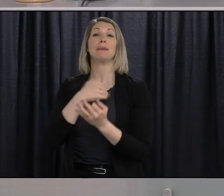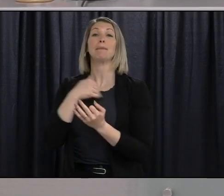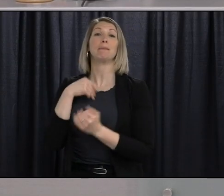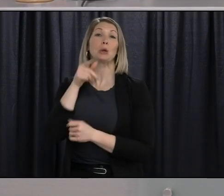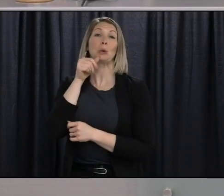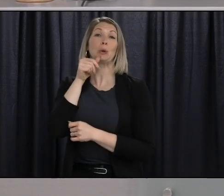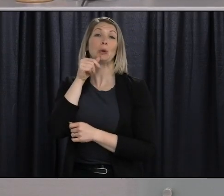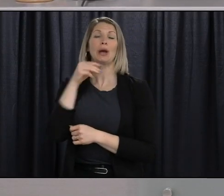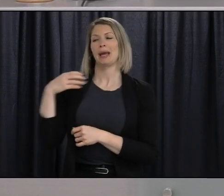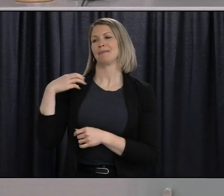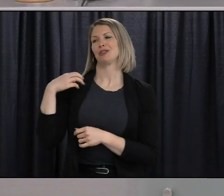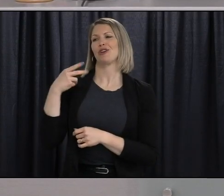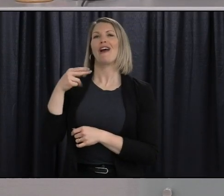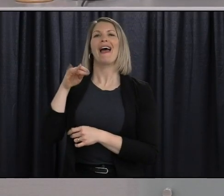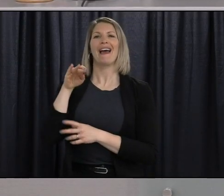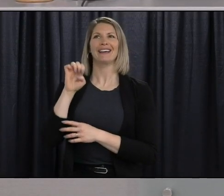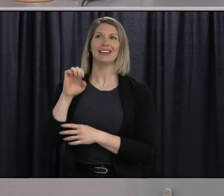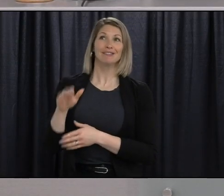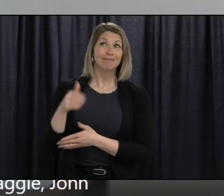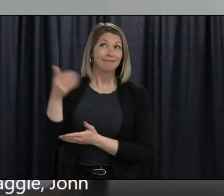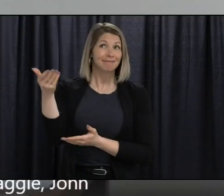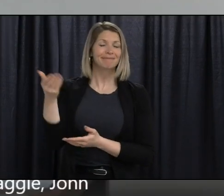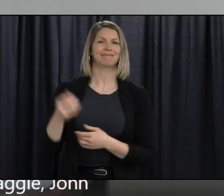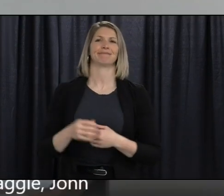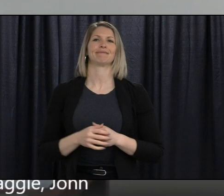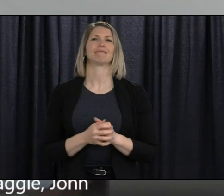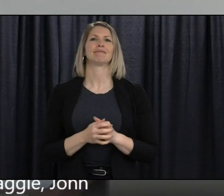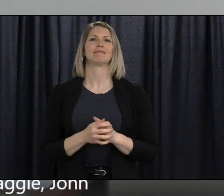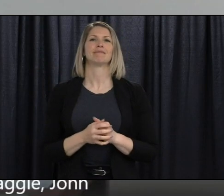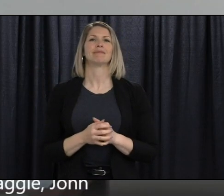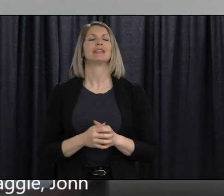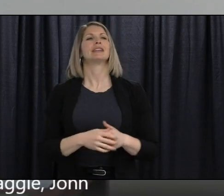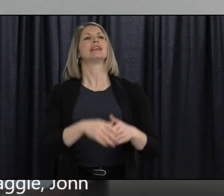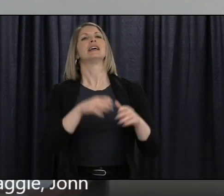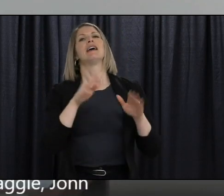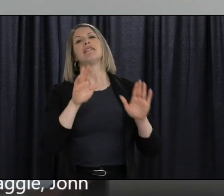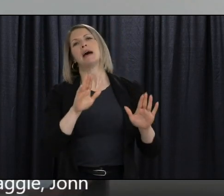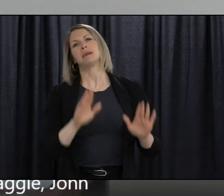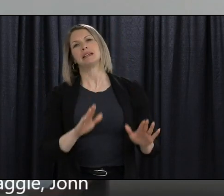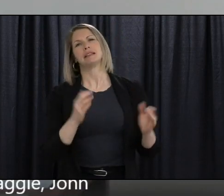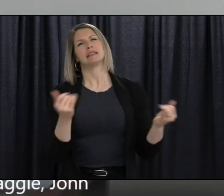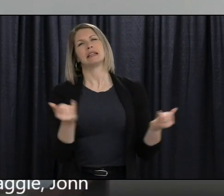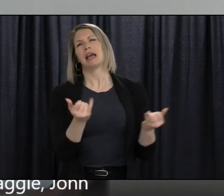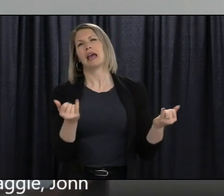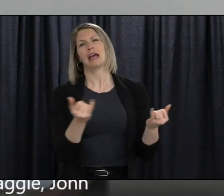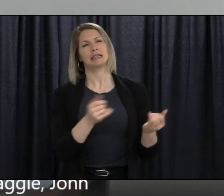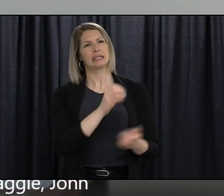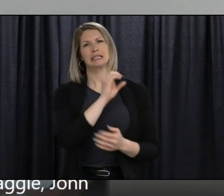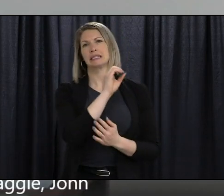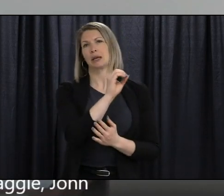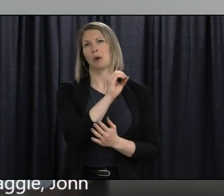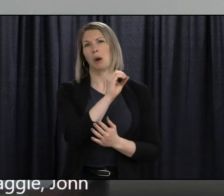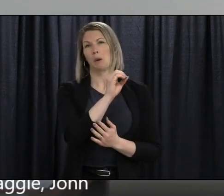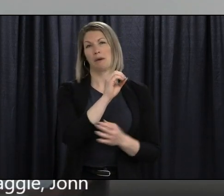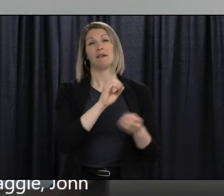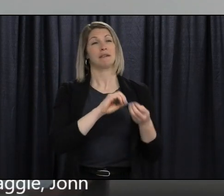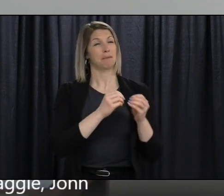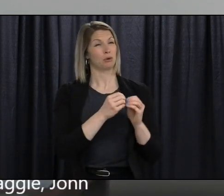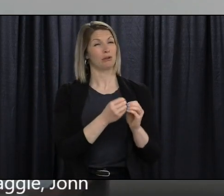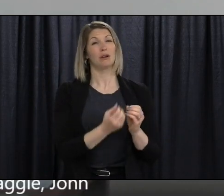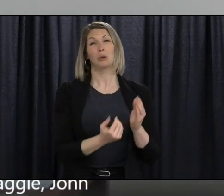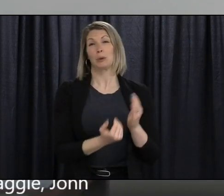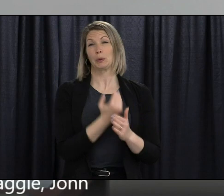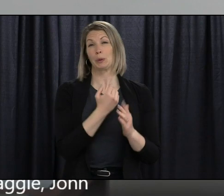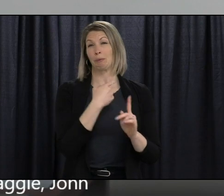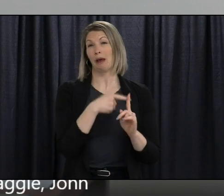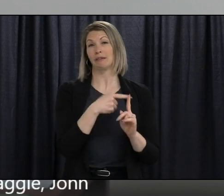Thank you, Premier. And again, no cases is an excellent testament to how hard and how diligently Newfoundlanders and